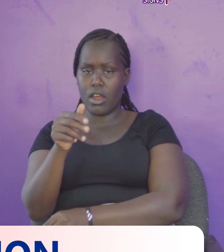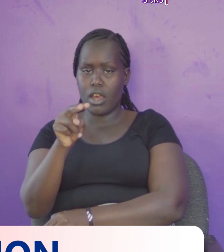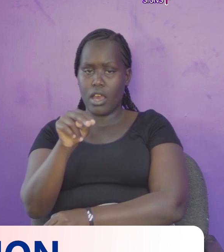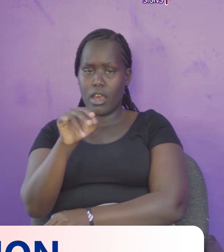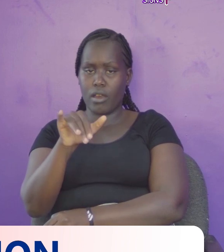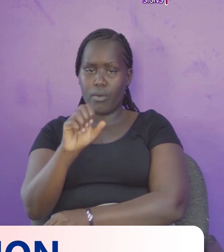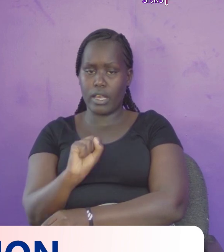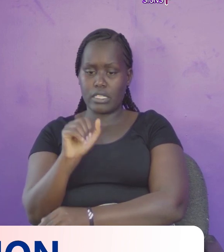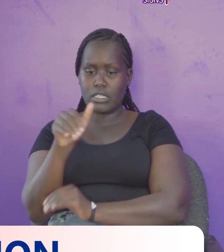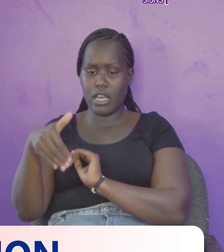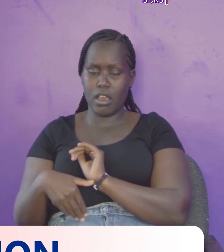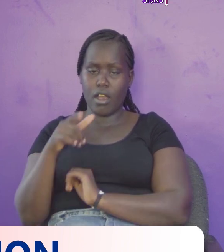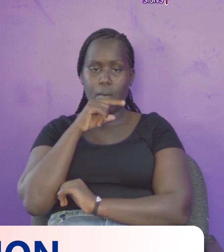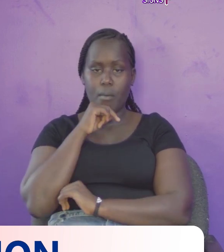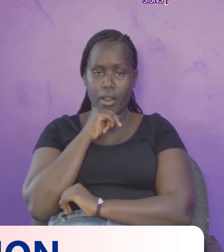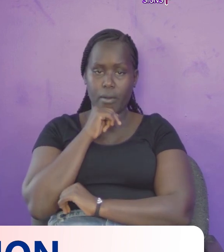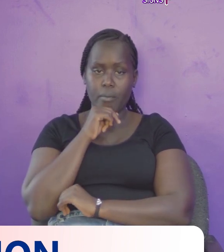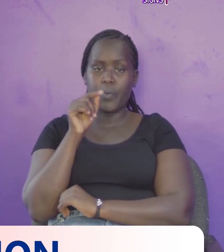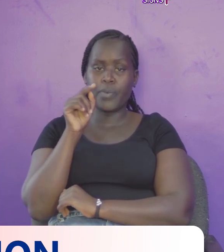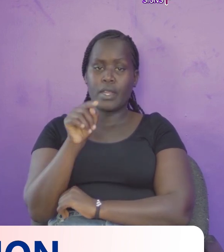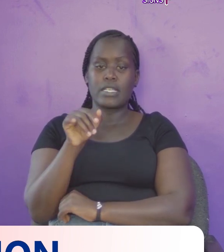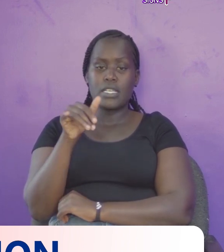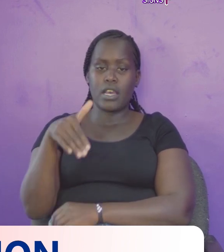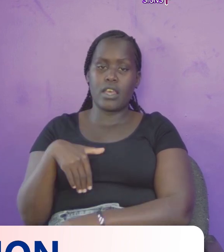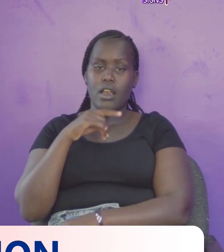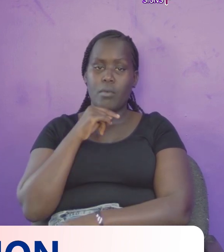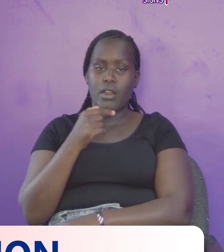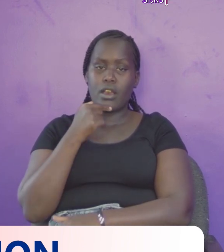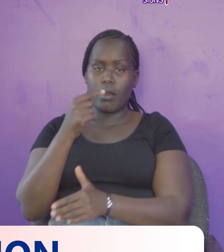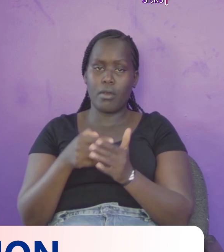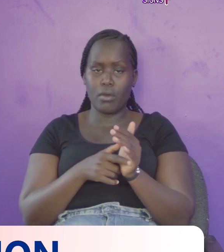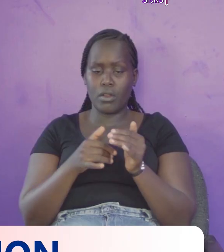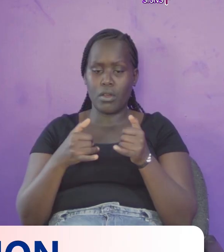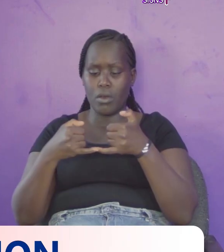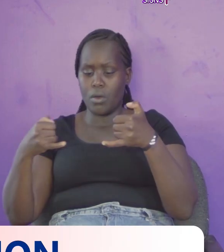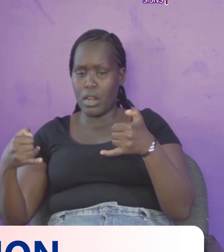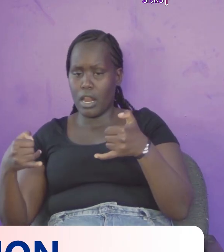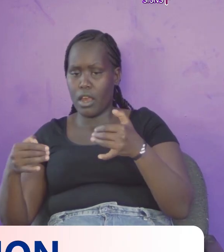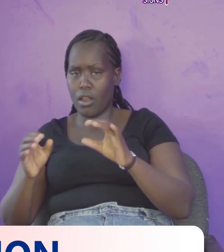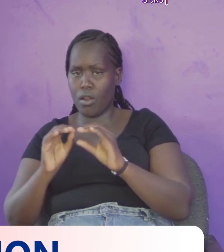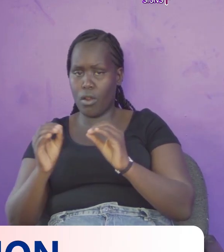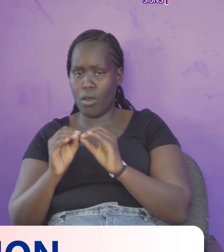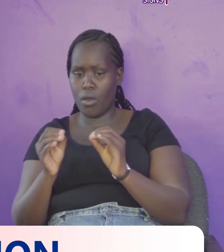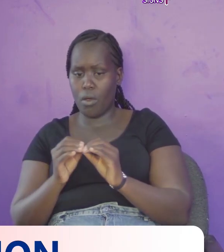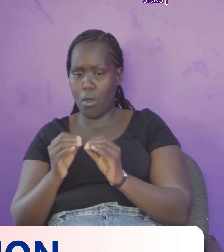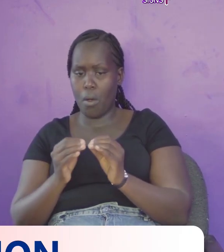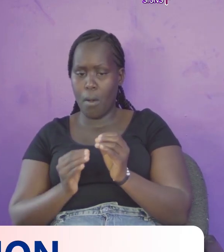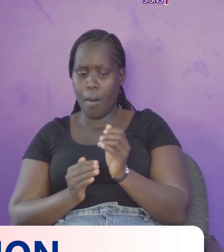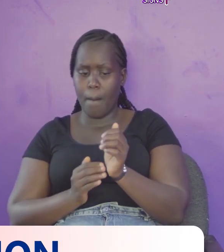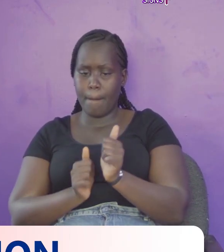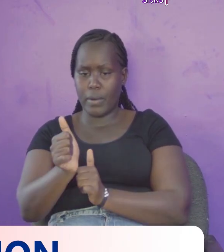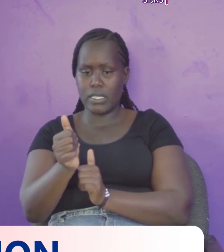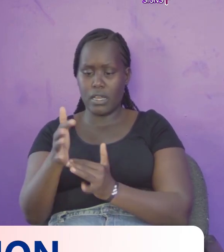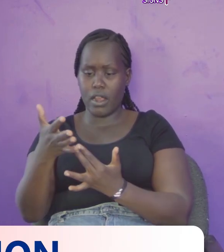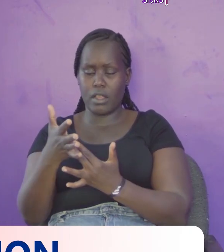NYS young man. Yes. Huyu NYS young man akamwambia, hata huyu usimpangishe laini, sasa anaenda kuona nini, mpitishe hapo katikati.